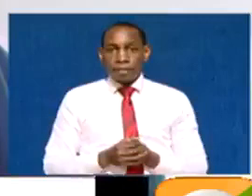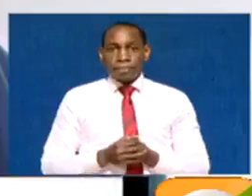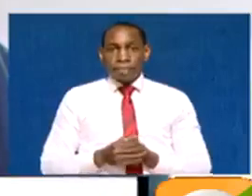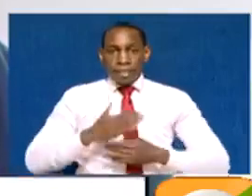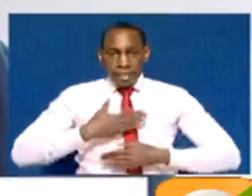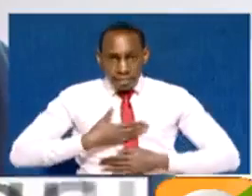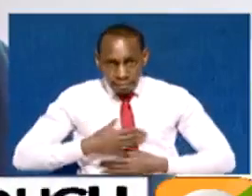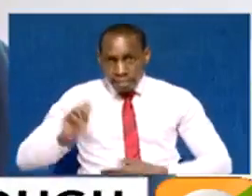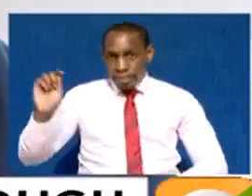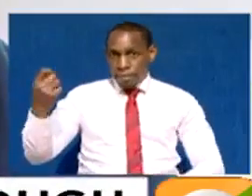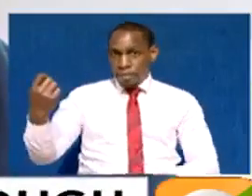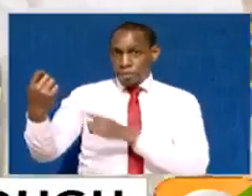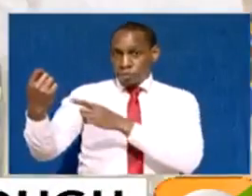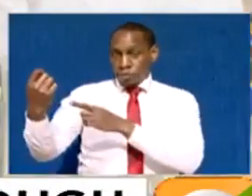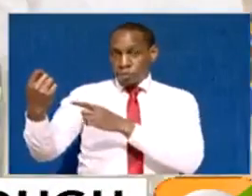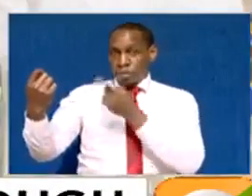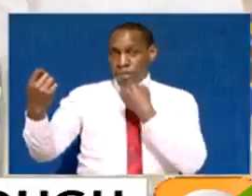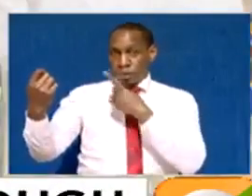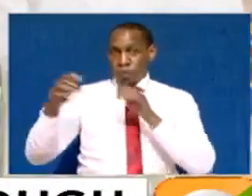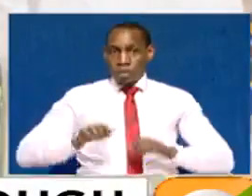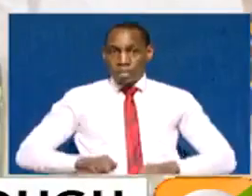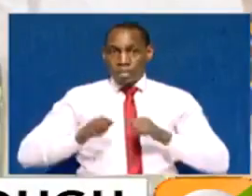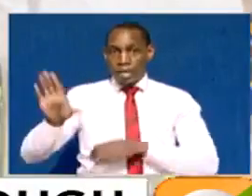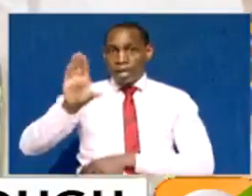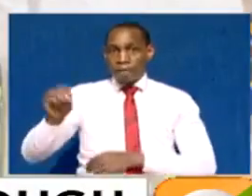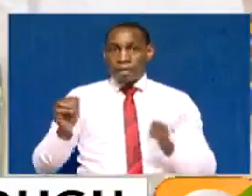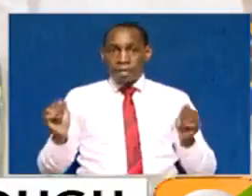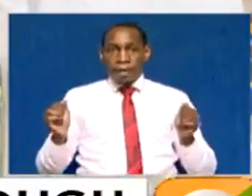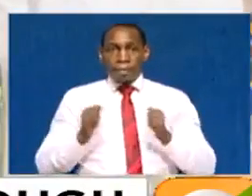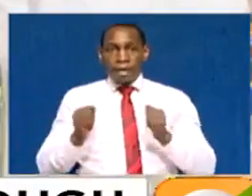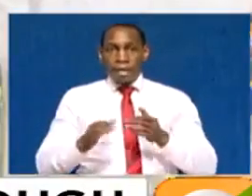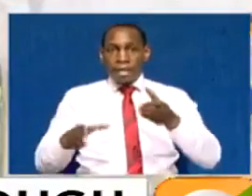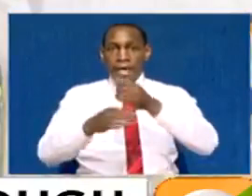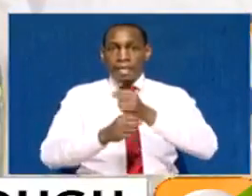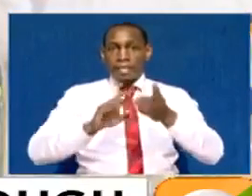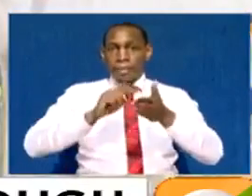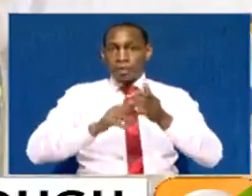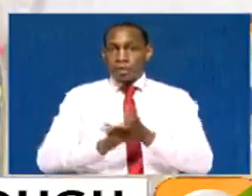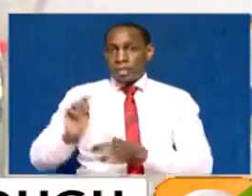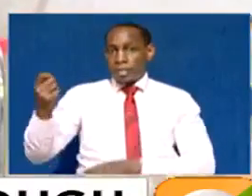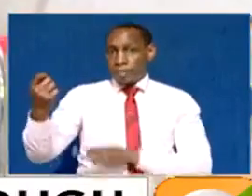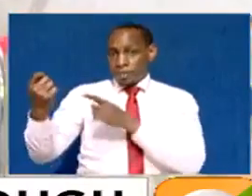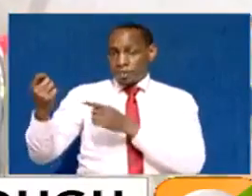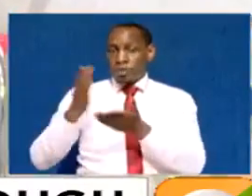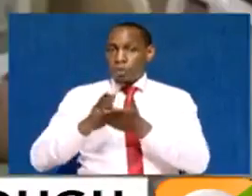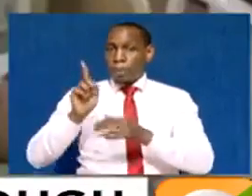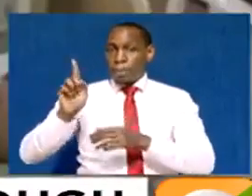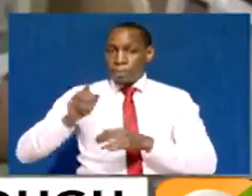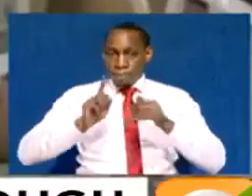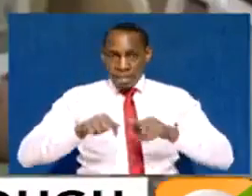His Excellency the President is also the chair of the African Malaria Leadership Alliance, which means he has to see this